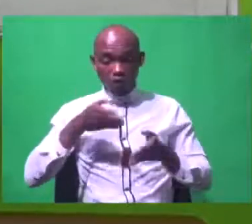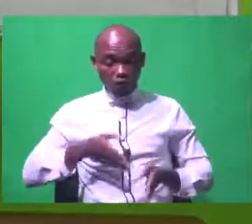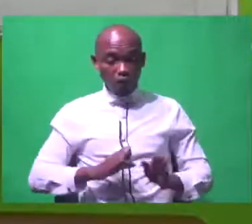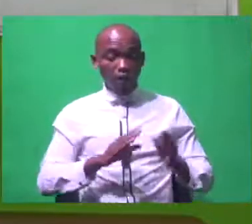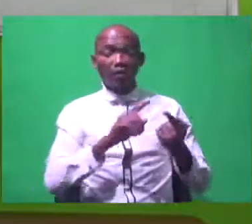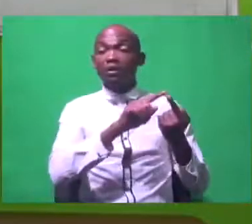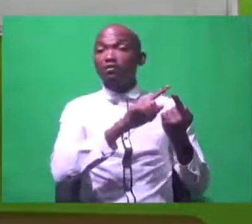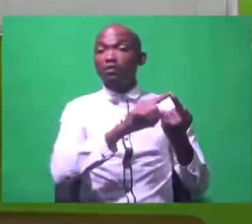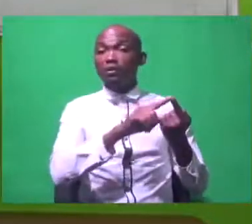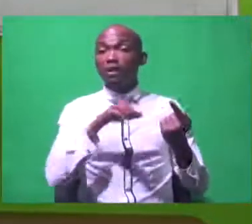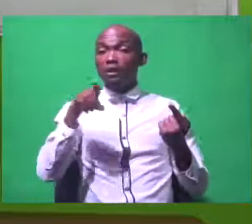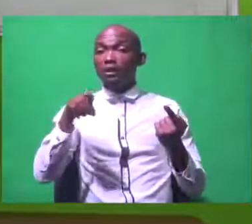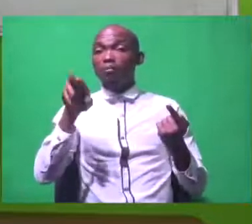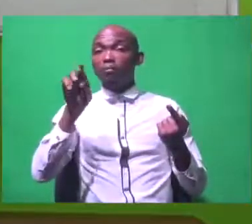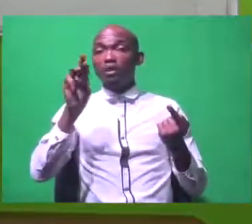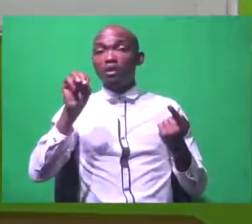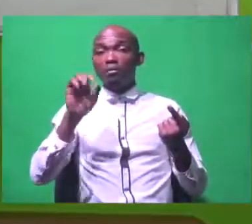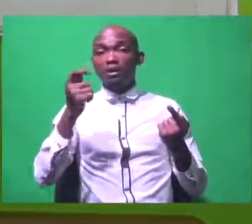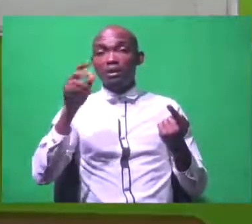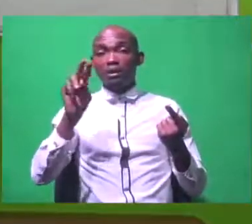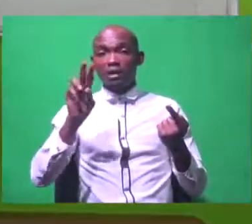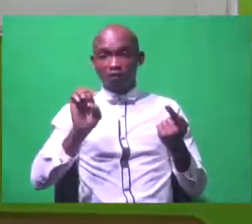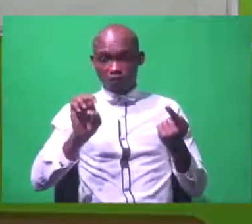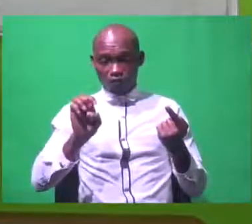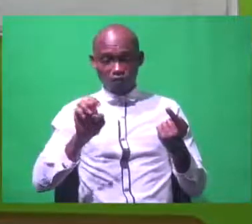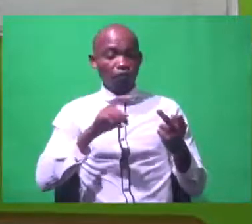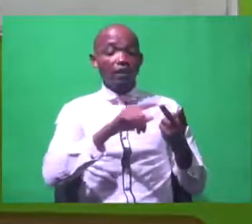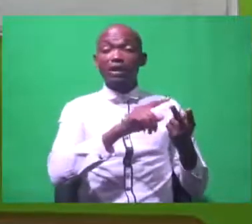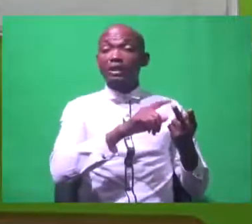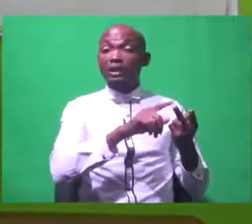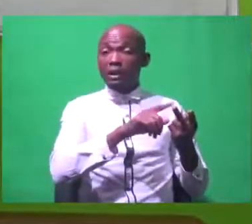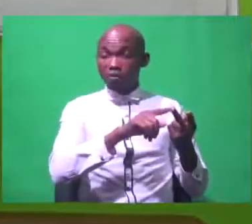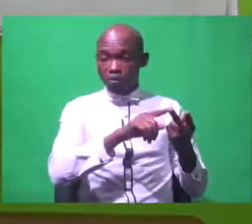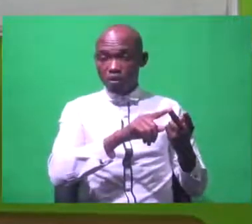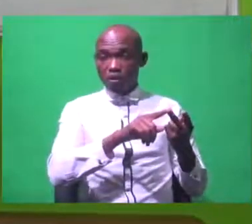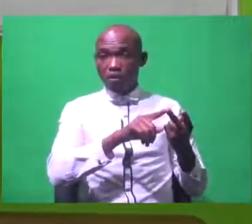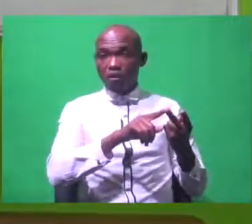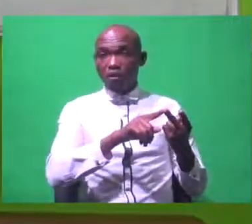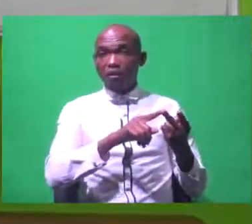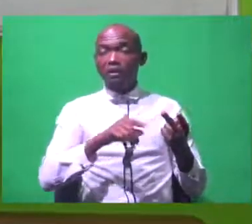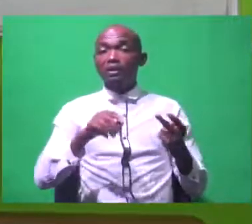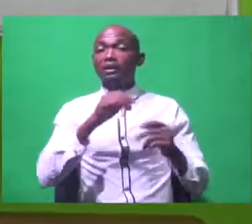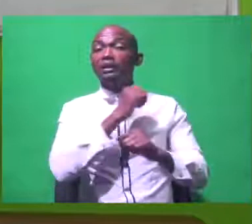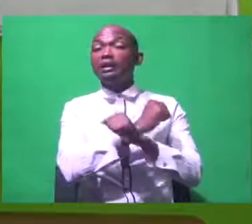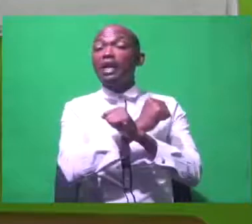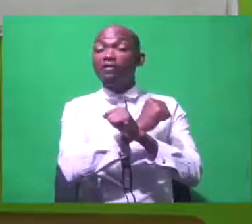one was primitive communalism. The second one was